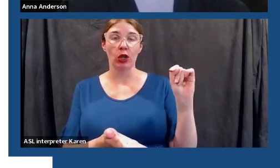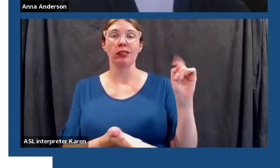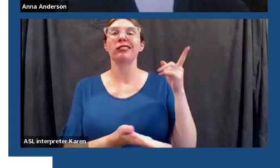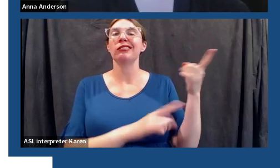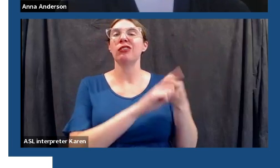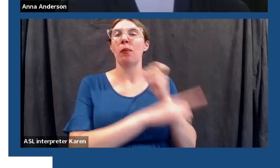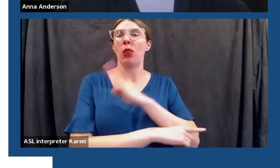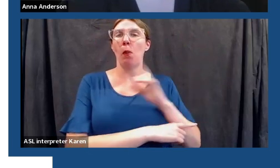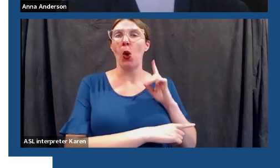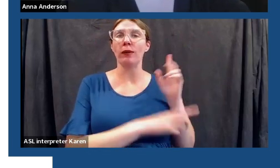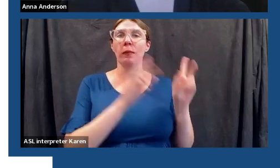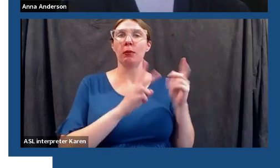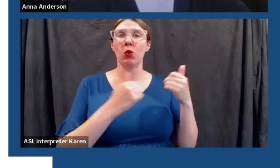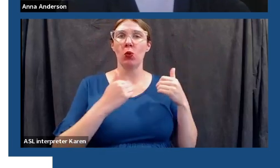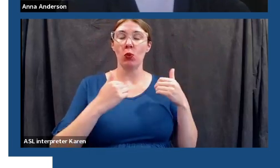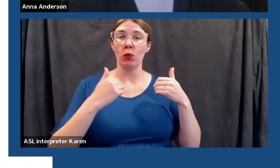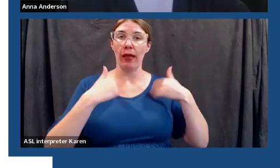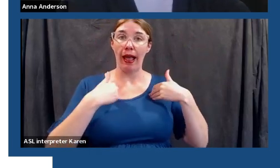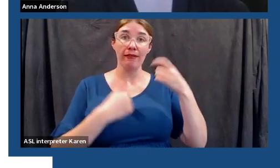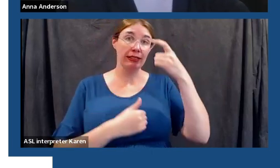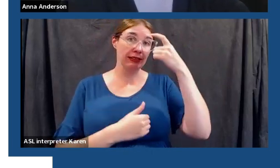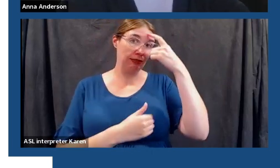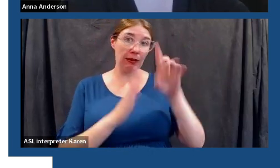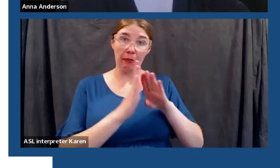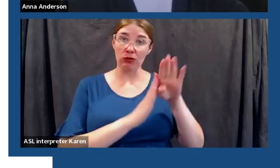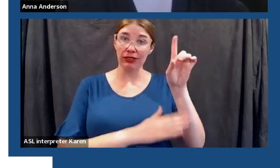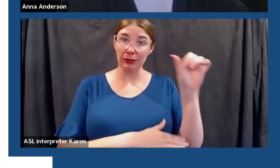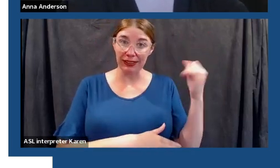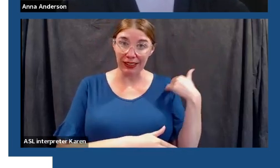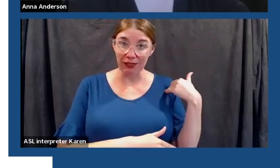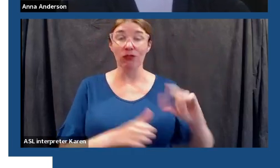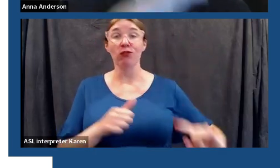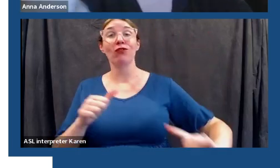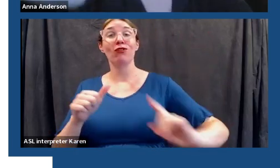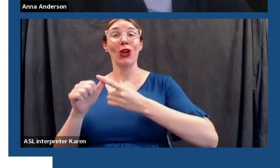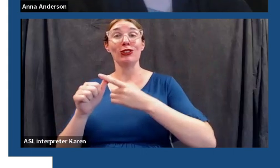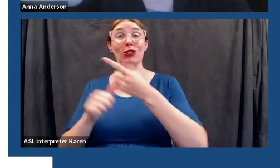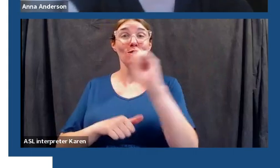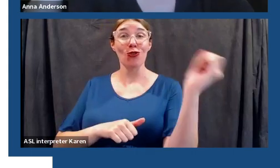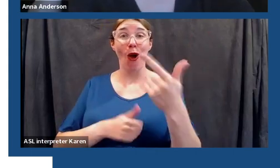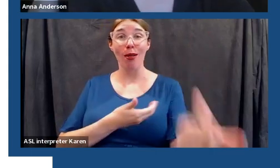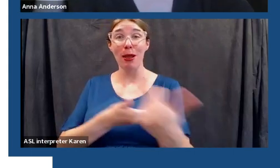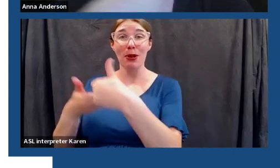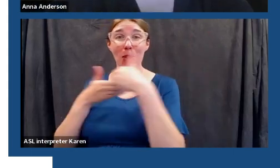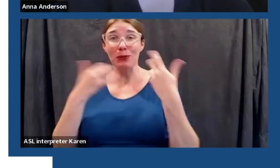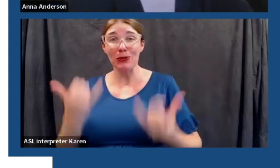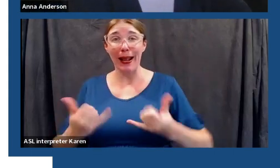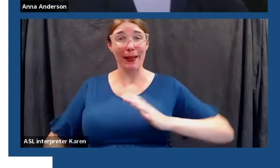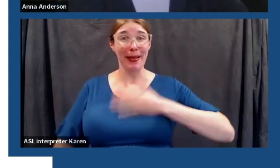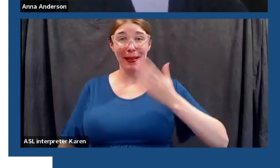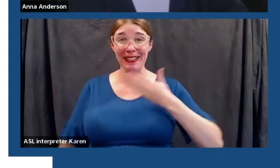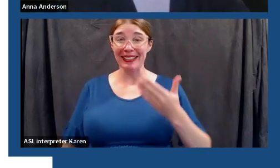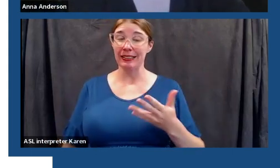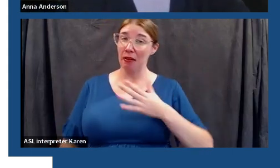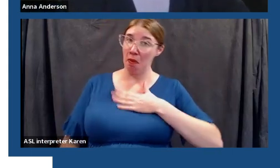Disabilities. So first off, I'm really happy that everybody could be here today. This is a really, in my opinion, and